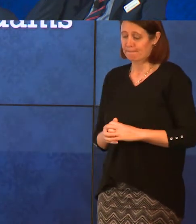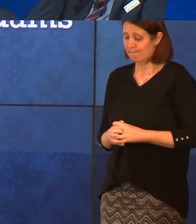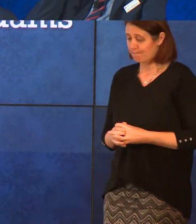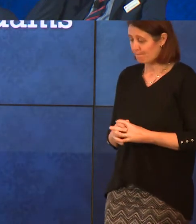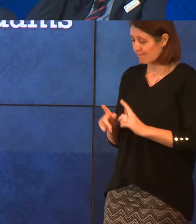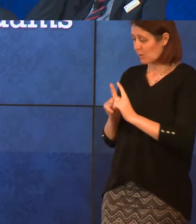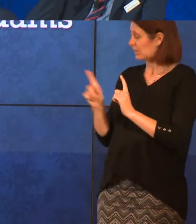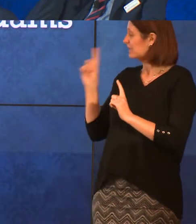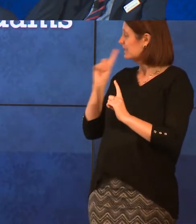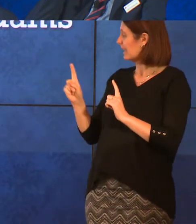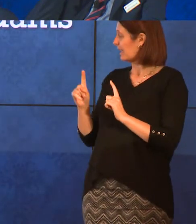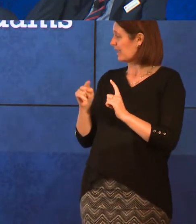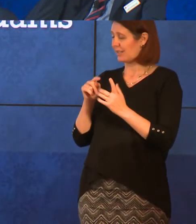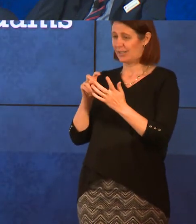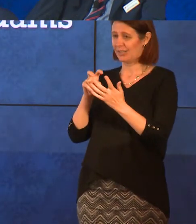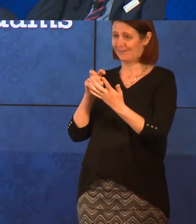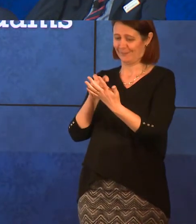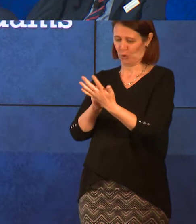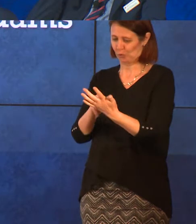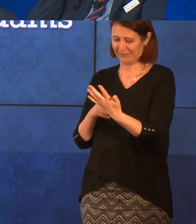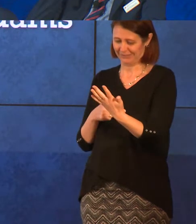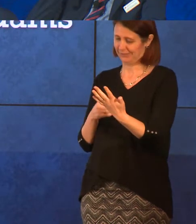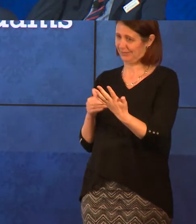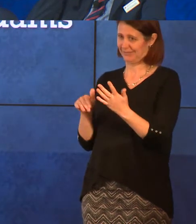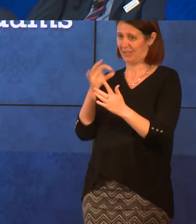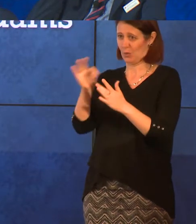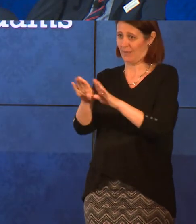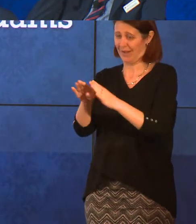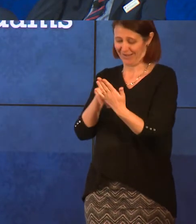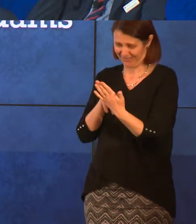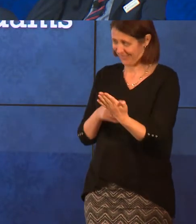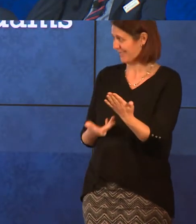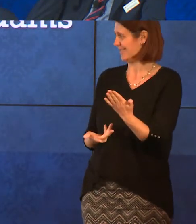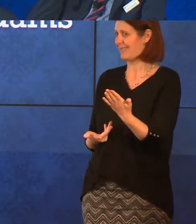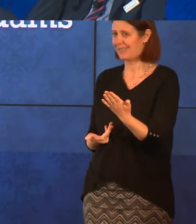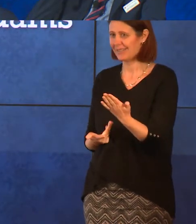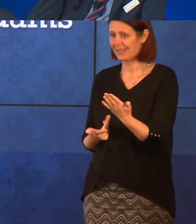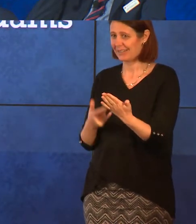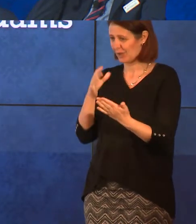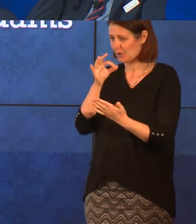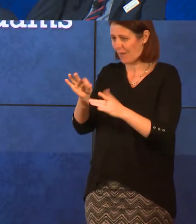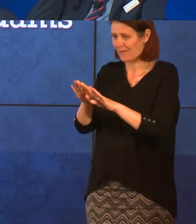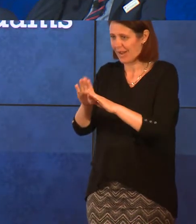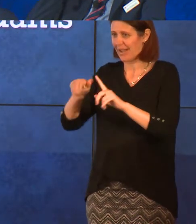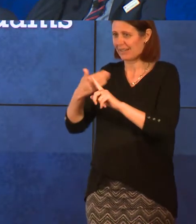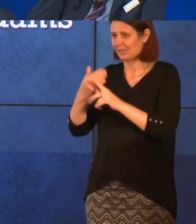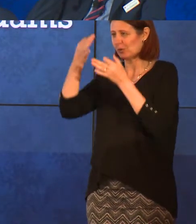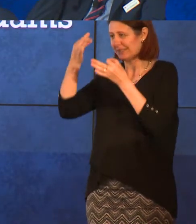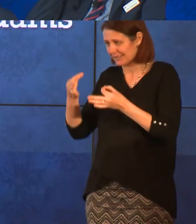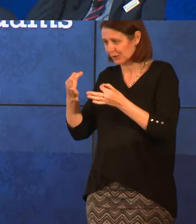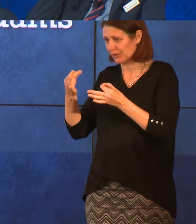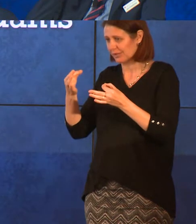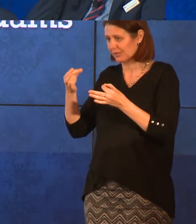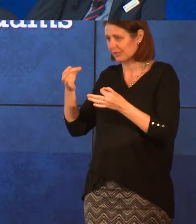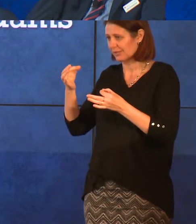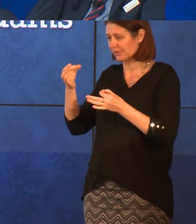like you say, I mean, unfair contract term is a funny area because it's, a term won't be considered unfair until a decision maker has